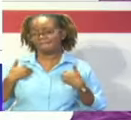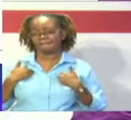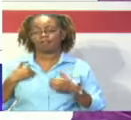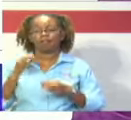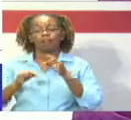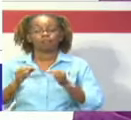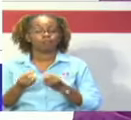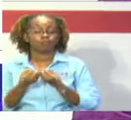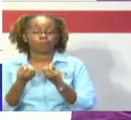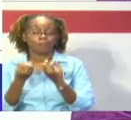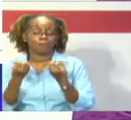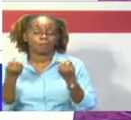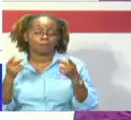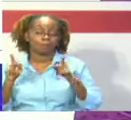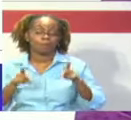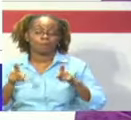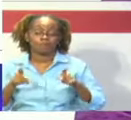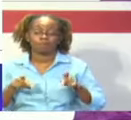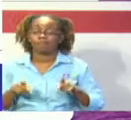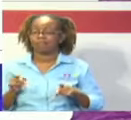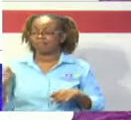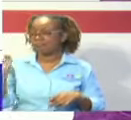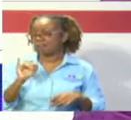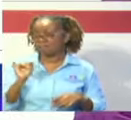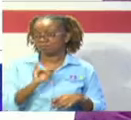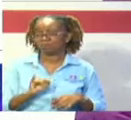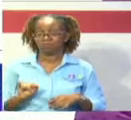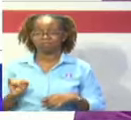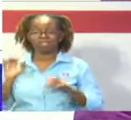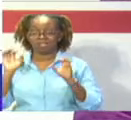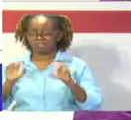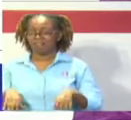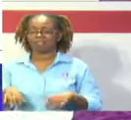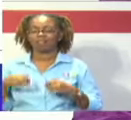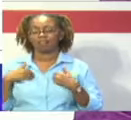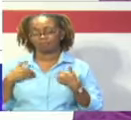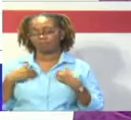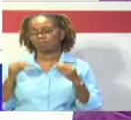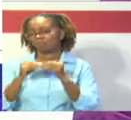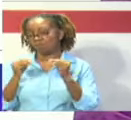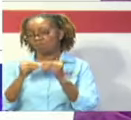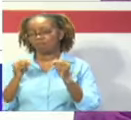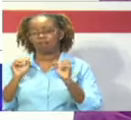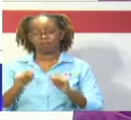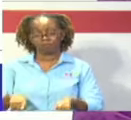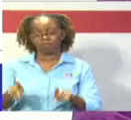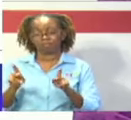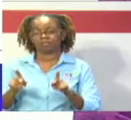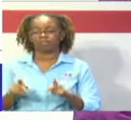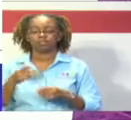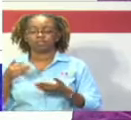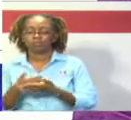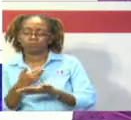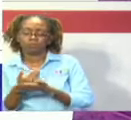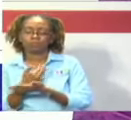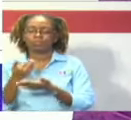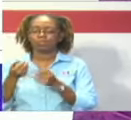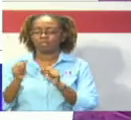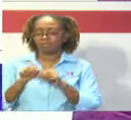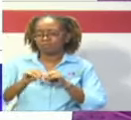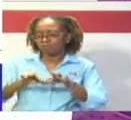more chance for variants to arise. COVID-19 vaccines reduce the chance of infection, and